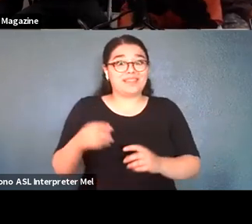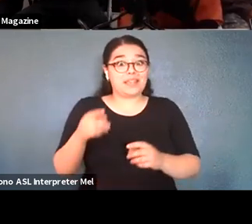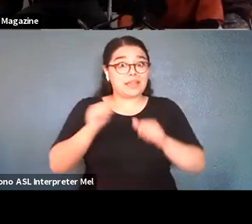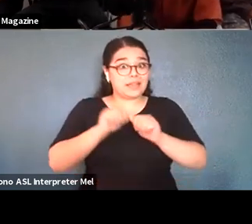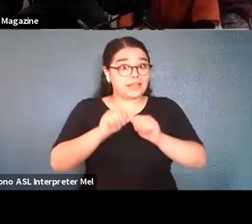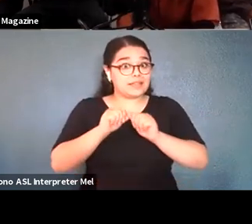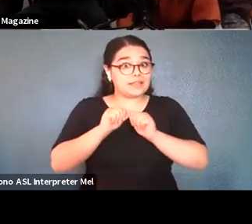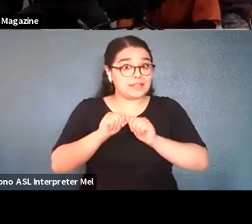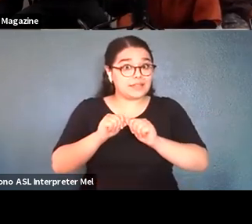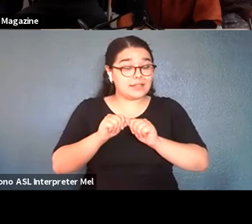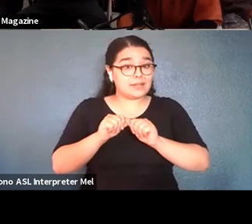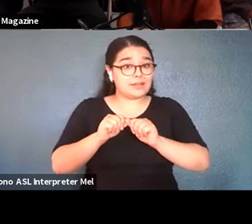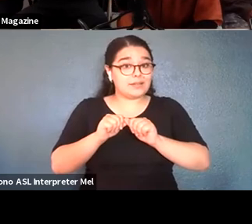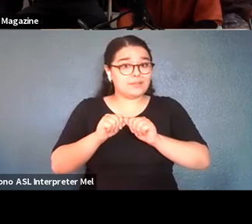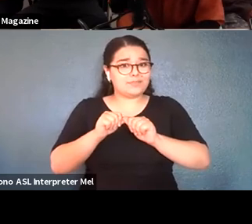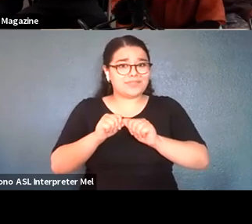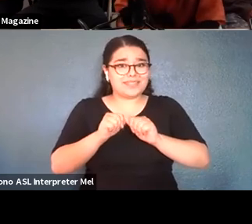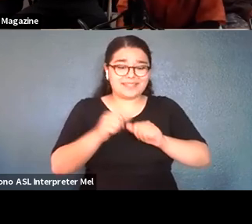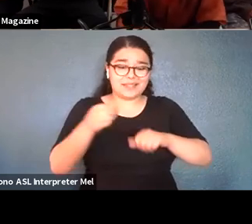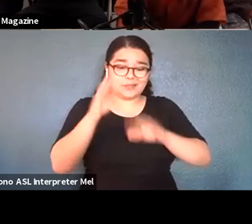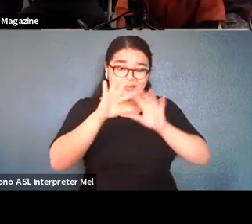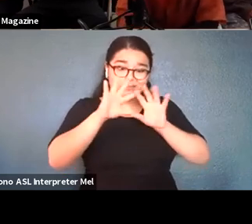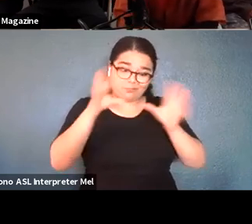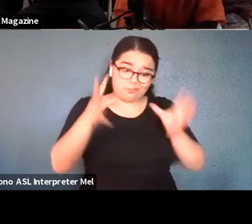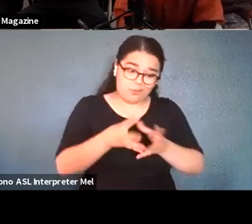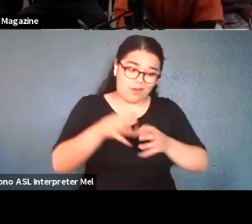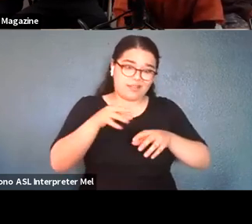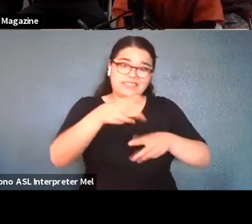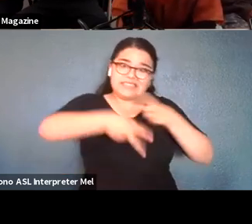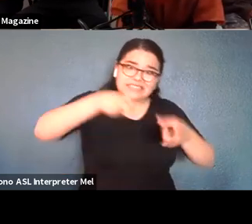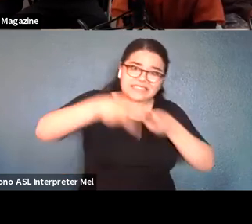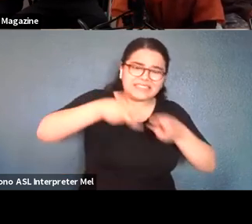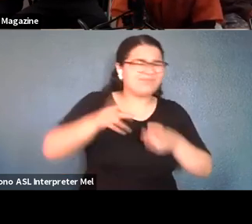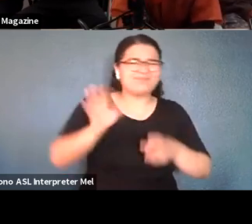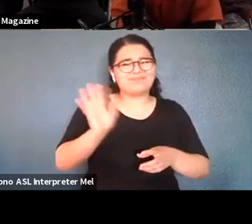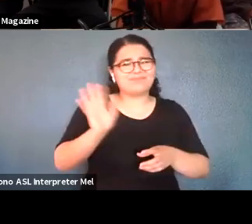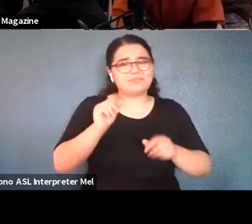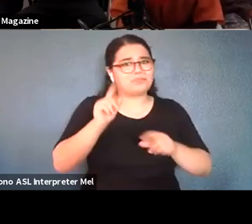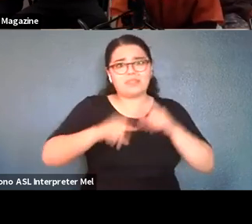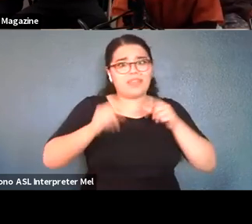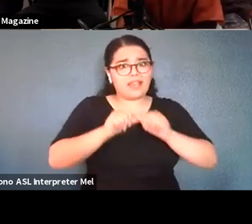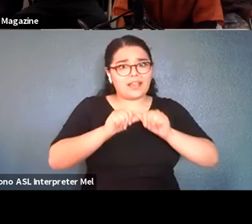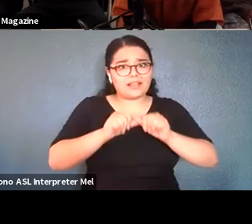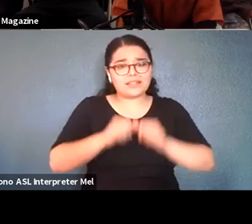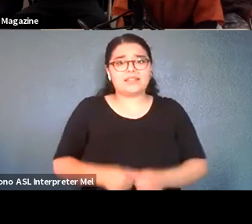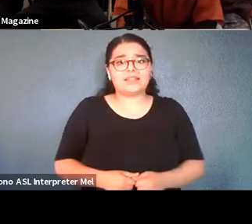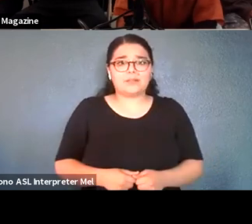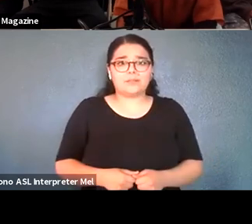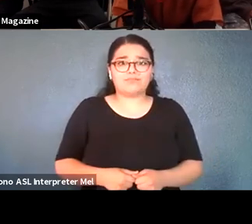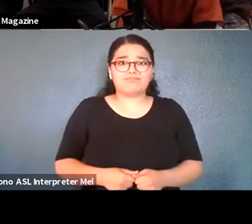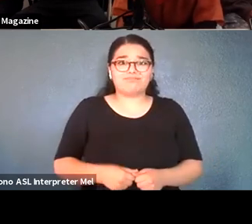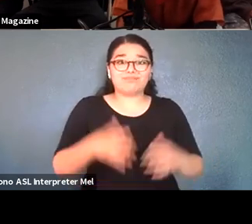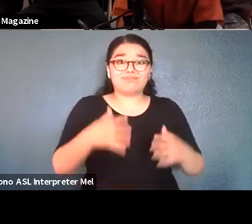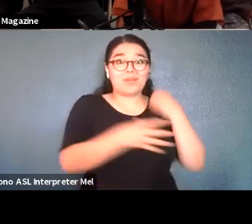of buying and selling Mama Earth as a commodity and buying and selling poor people's bodies